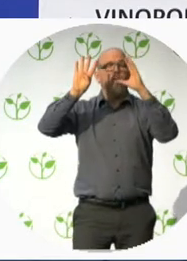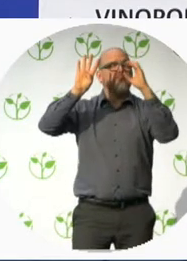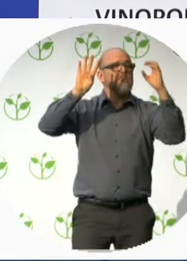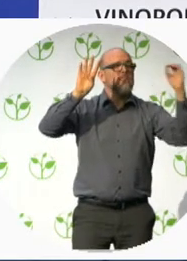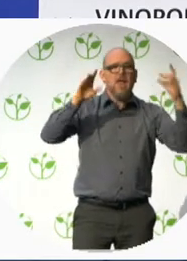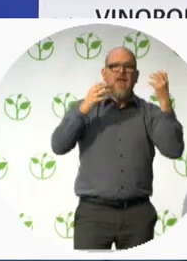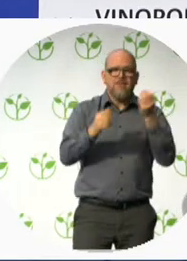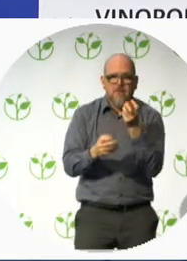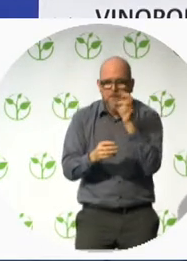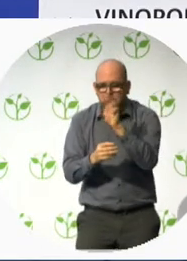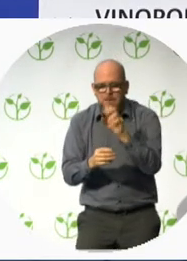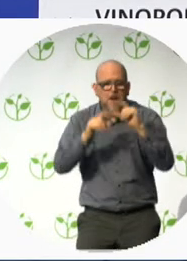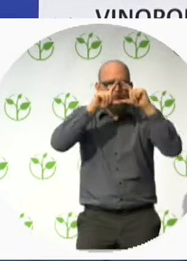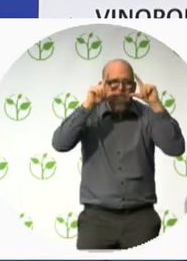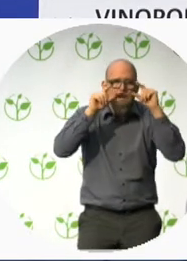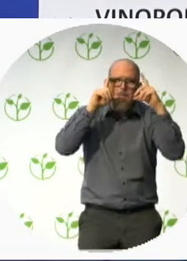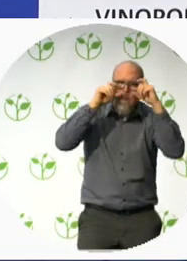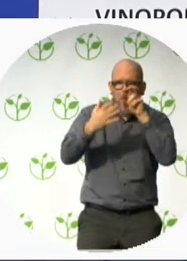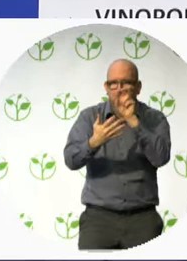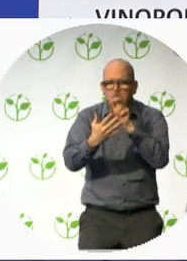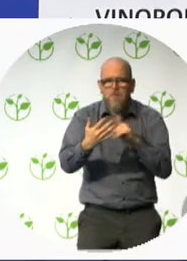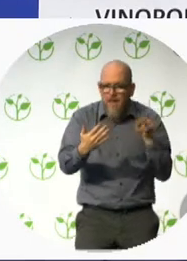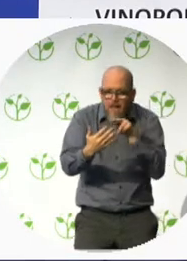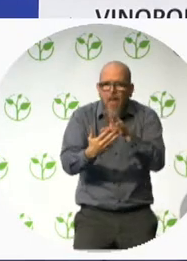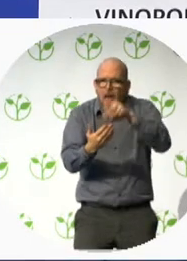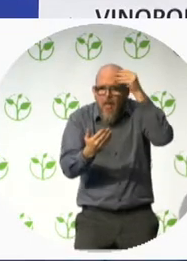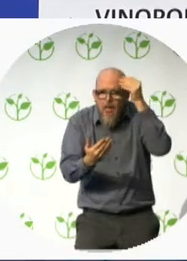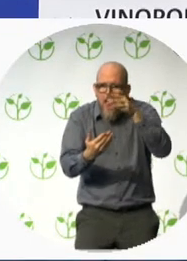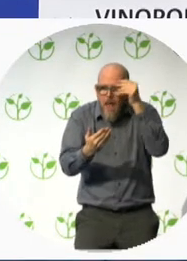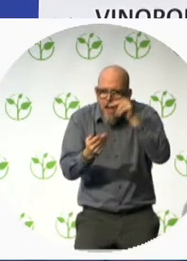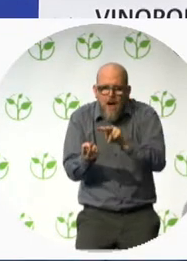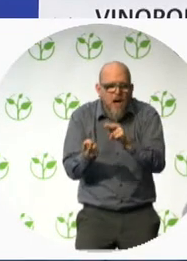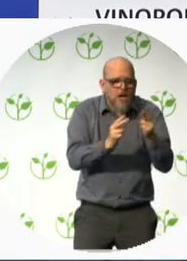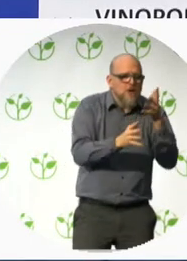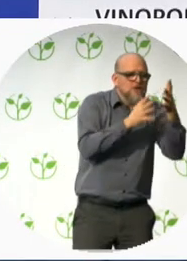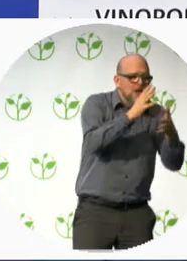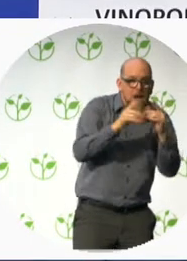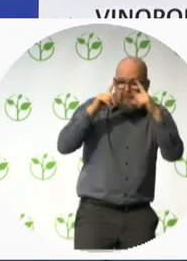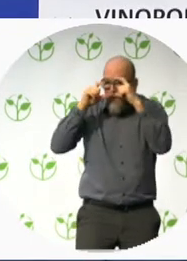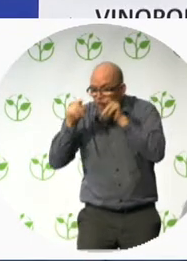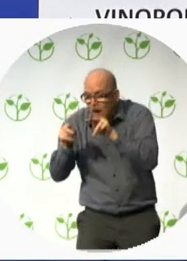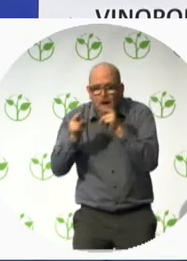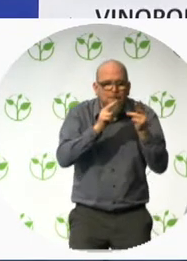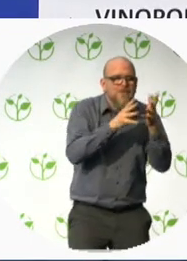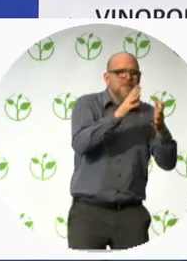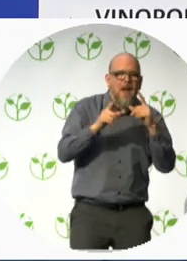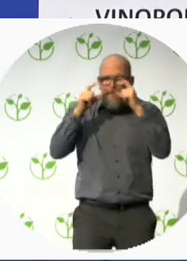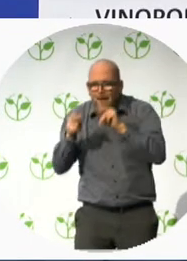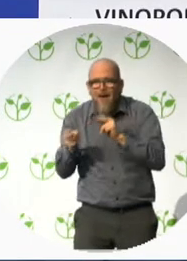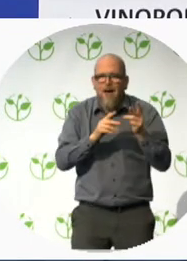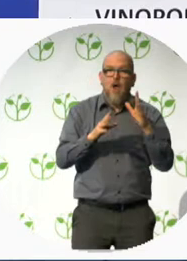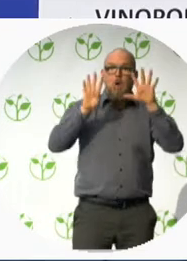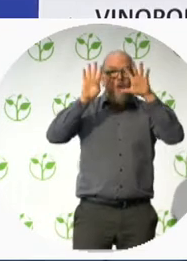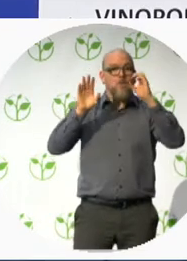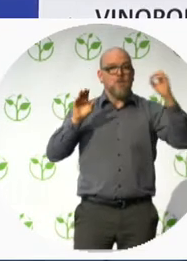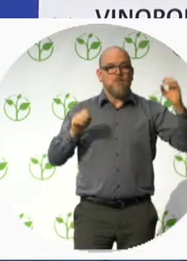the words in our database and it will automatically create games and puzzles like fingerspelling scrambles and crossword